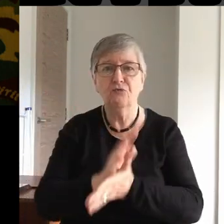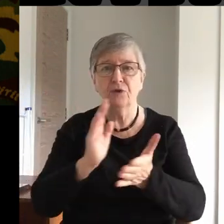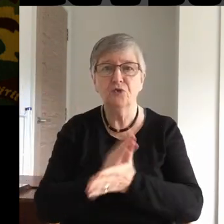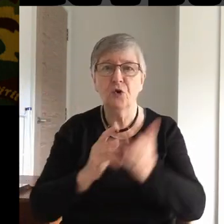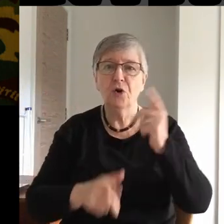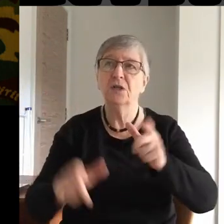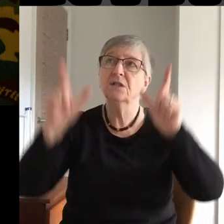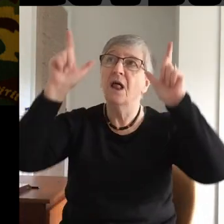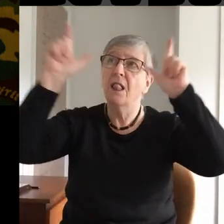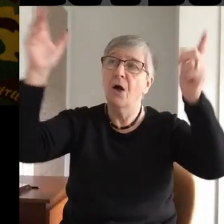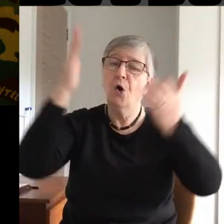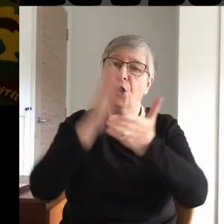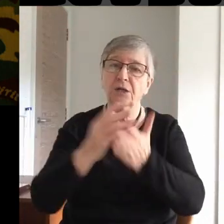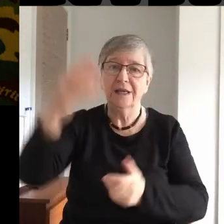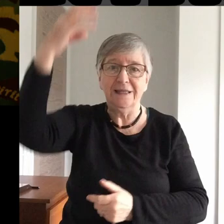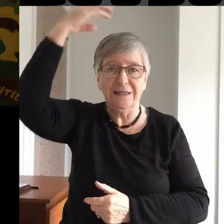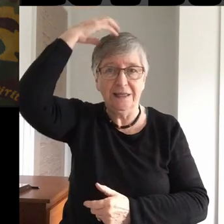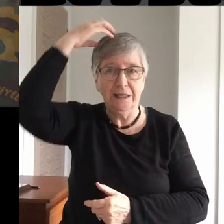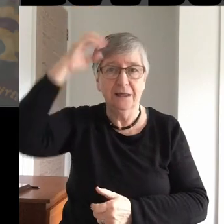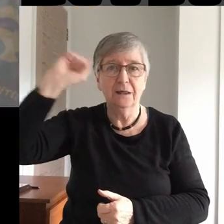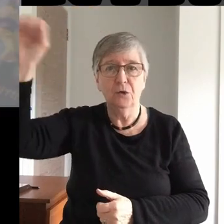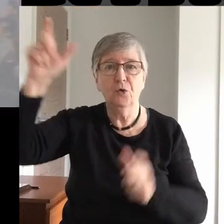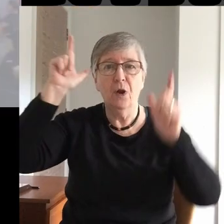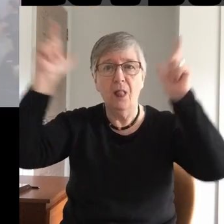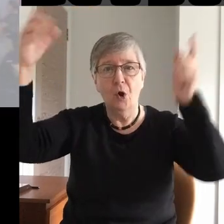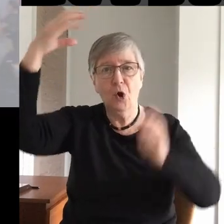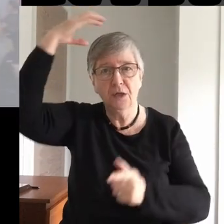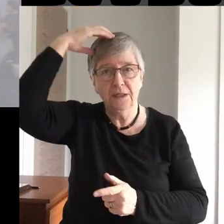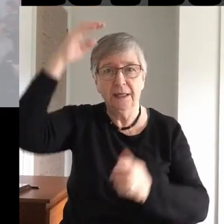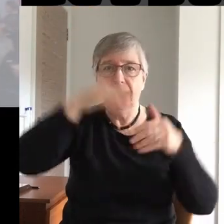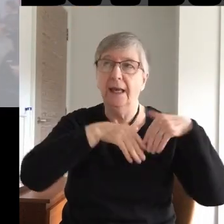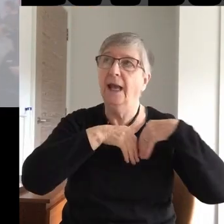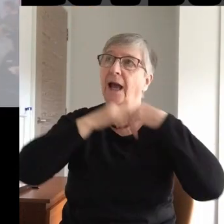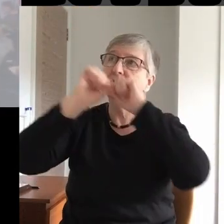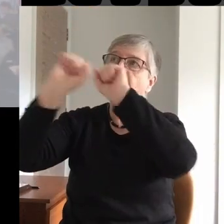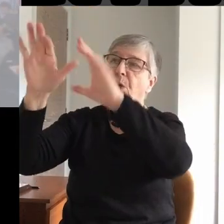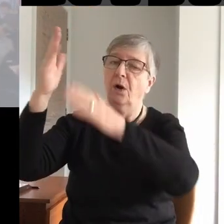King, your Lord and King adore."